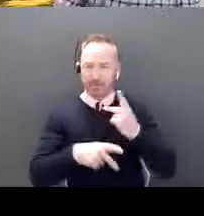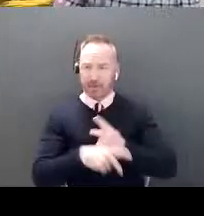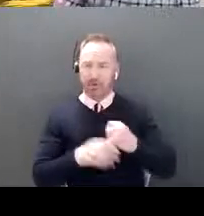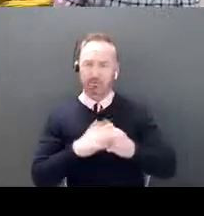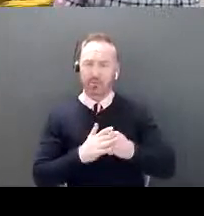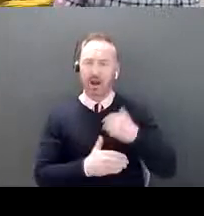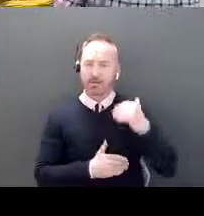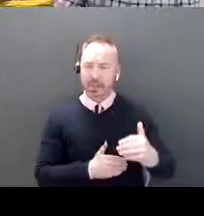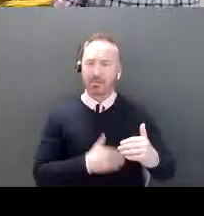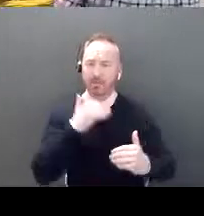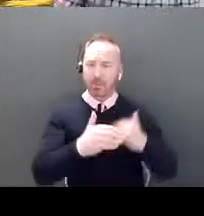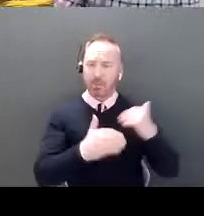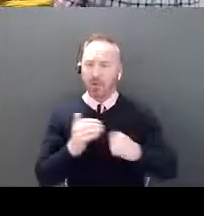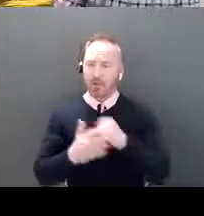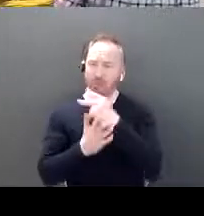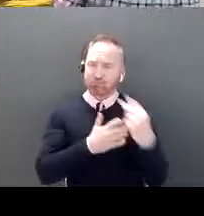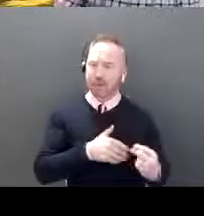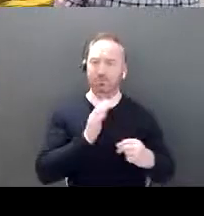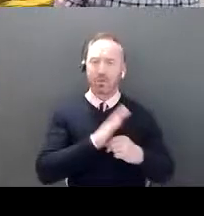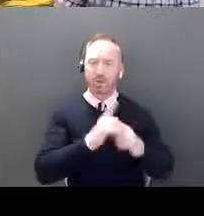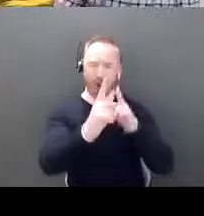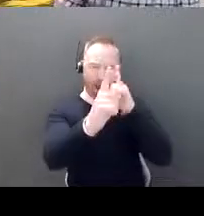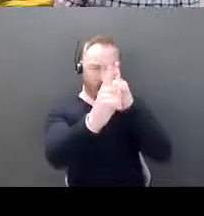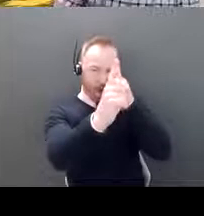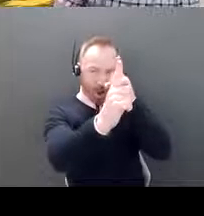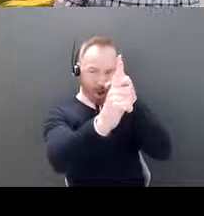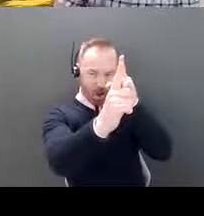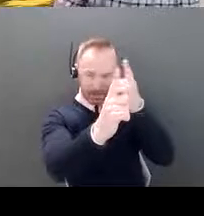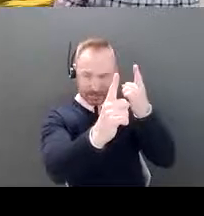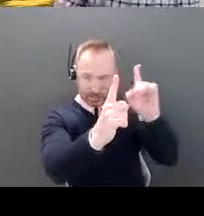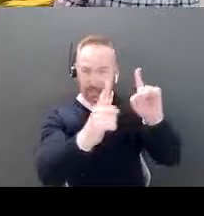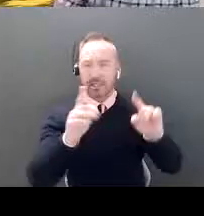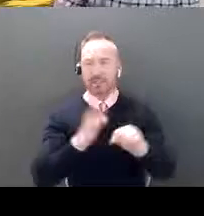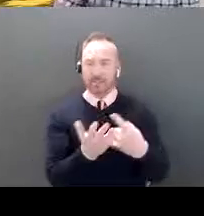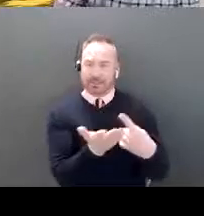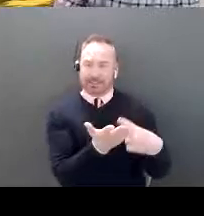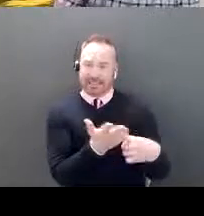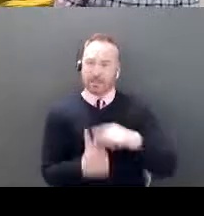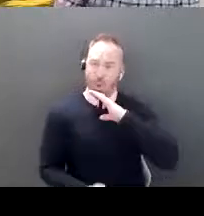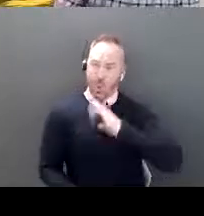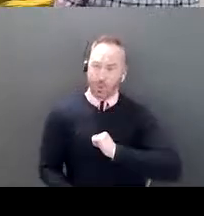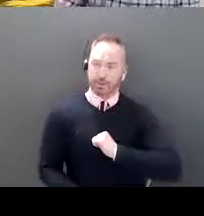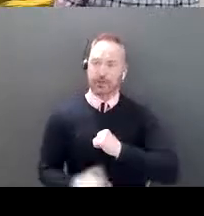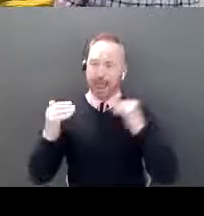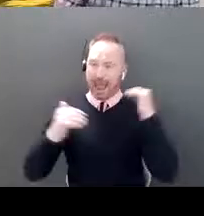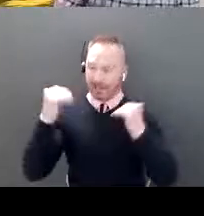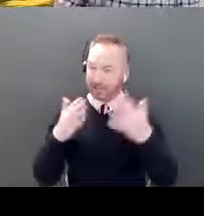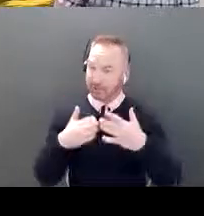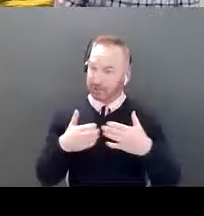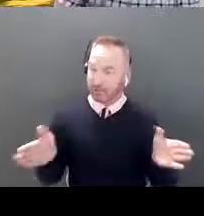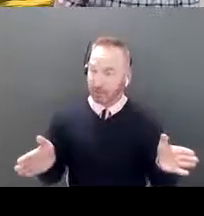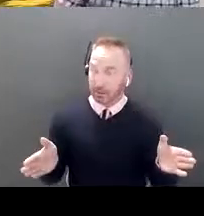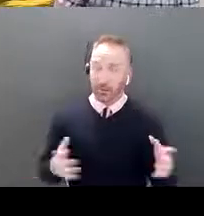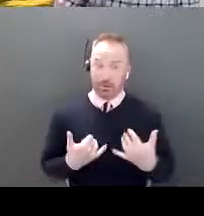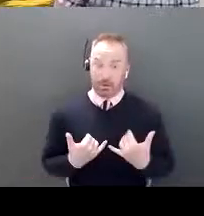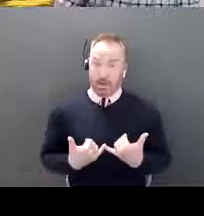direction to address abuse and neglect of older adults more generally. So that will be, we're working on that now. We'll be